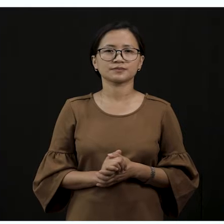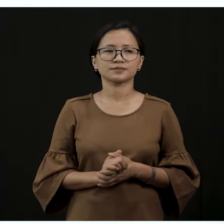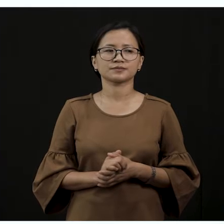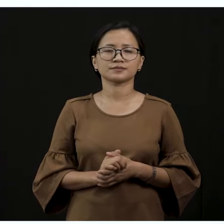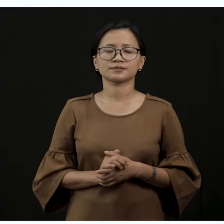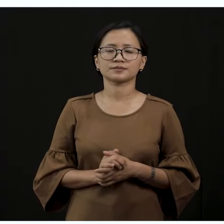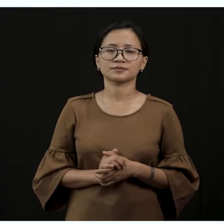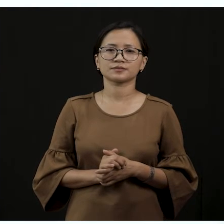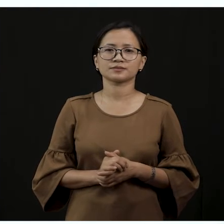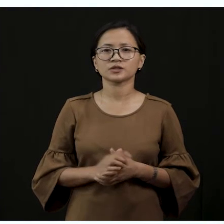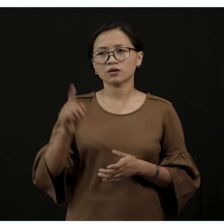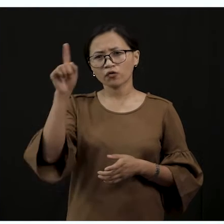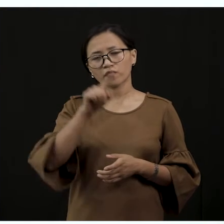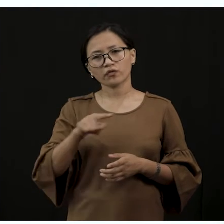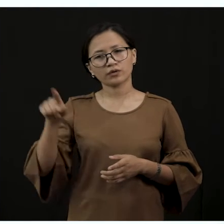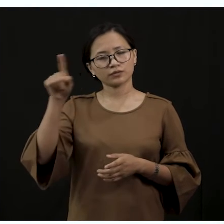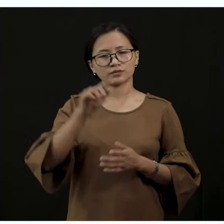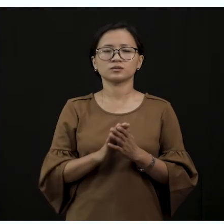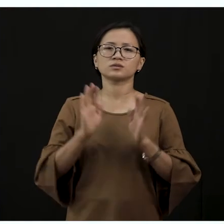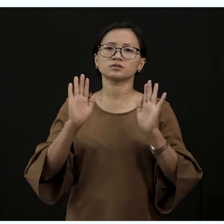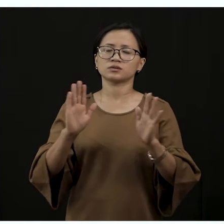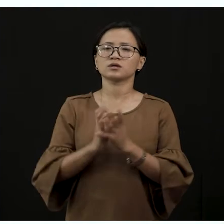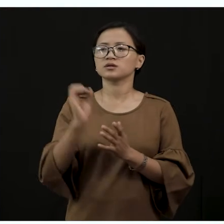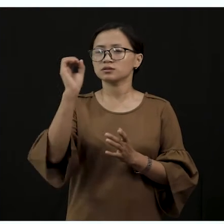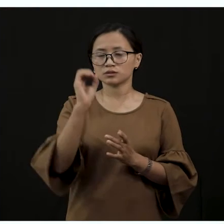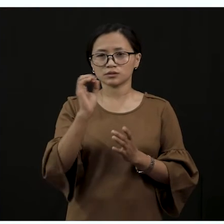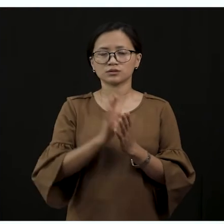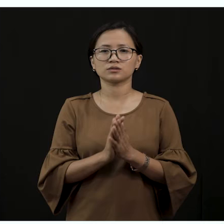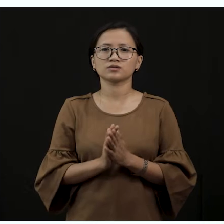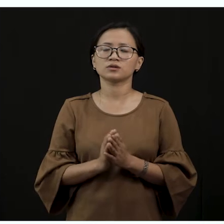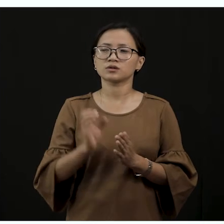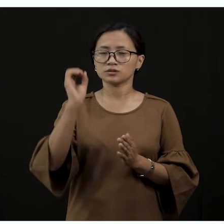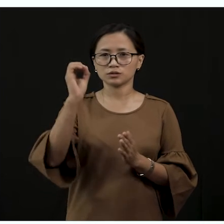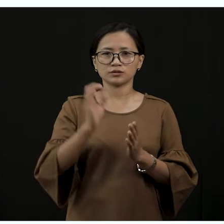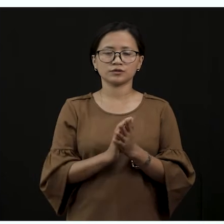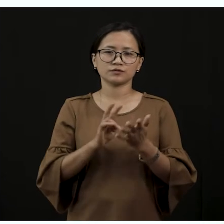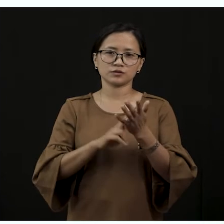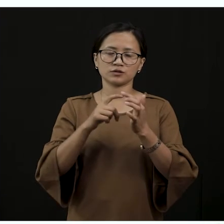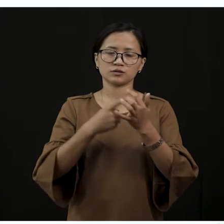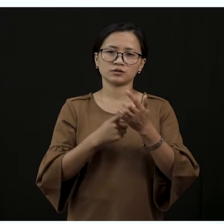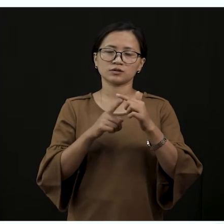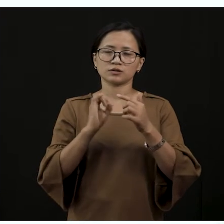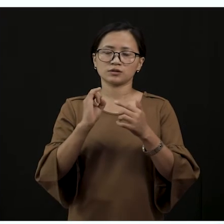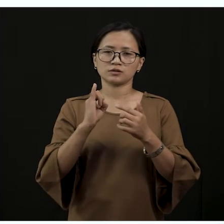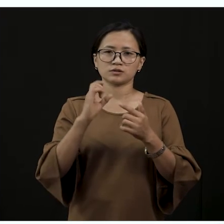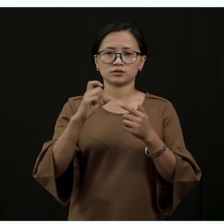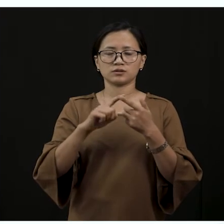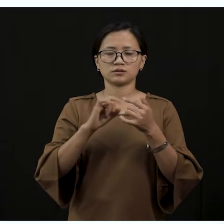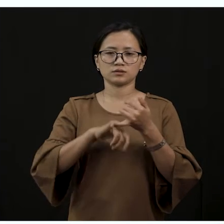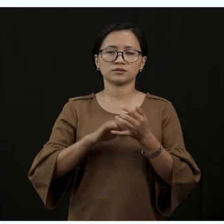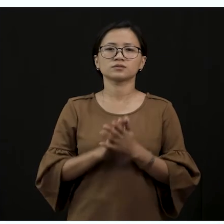Then an oval is also has zero sides and zero vertices. Circle